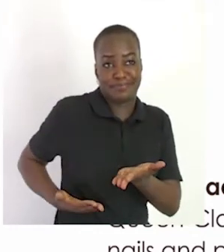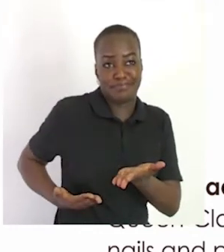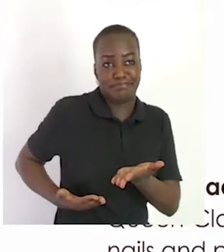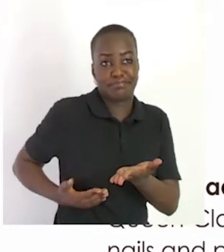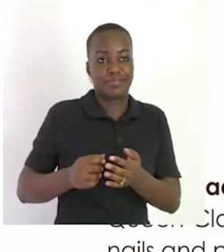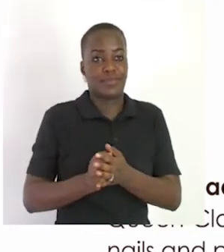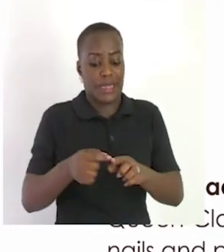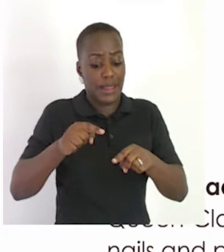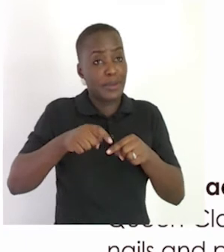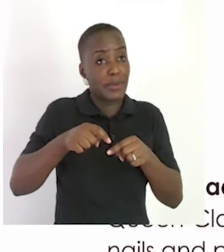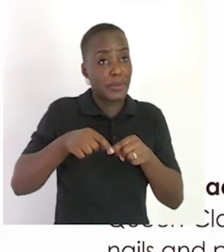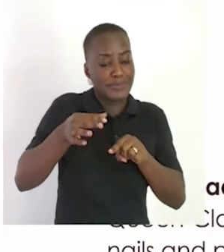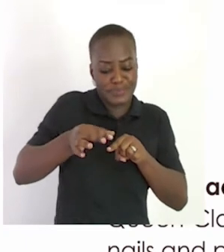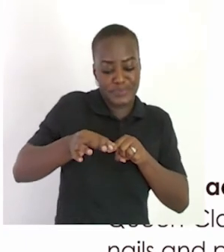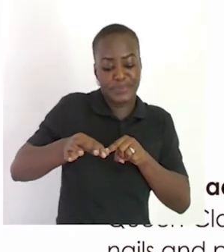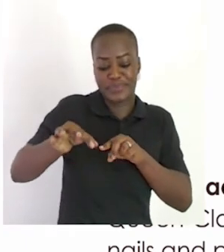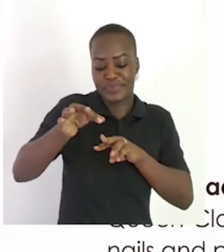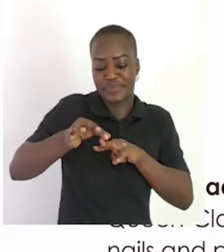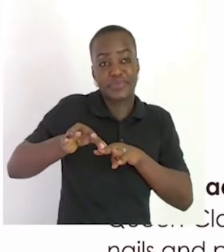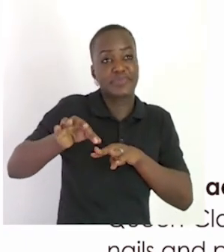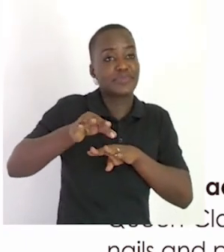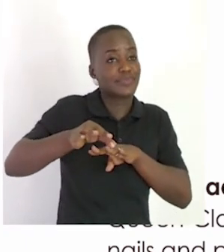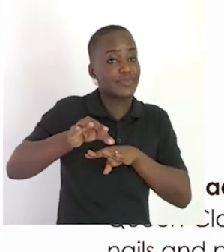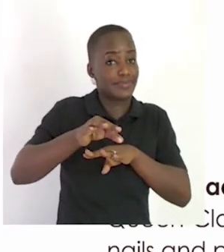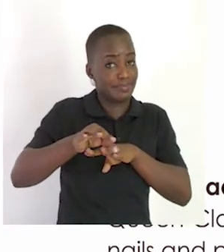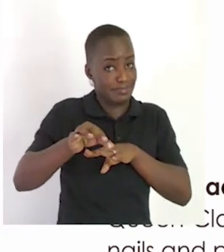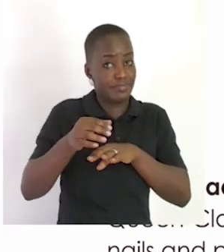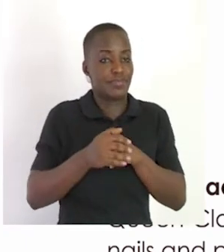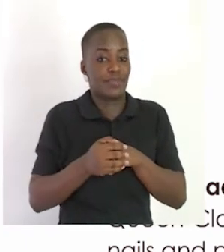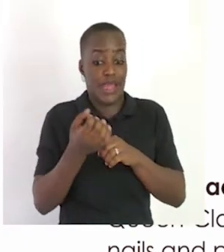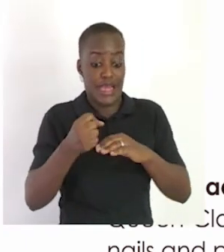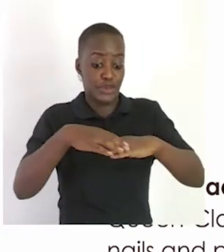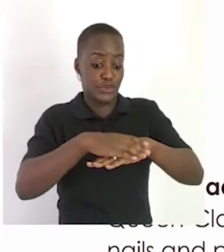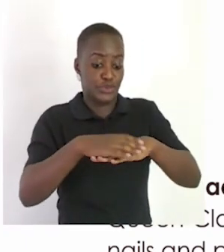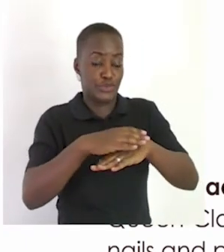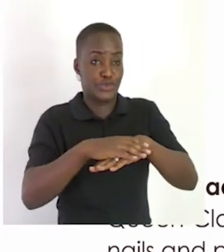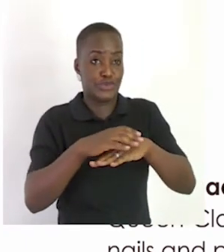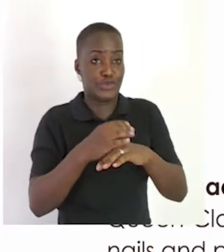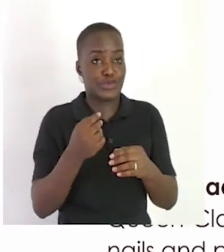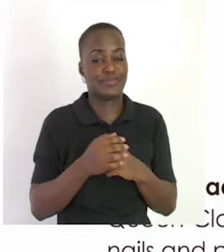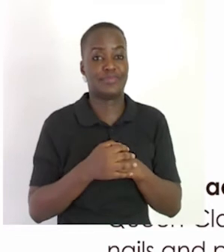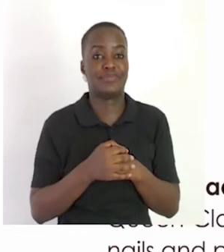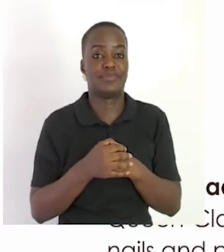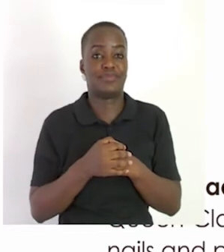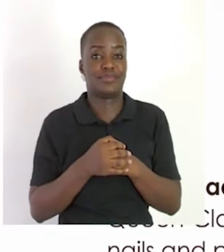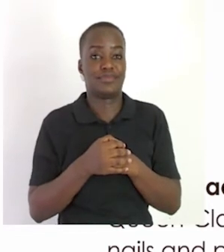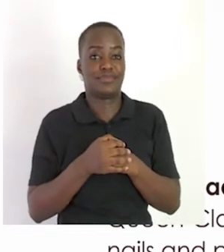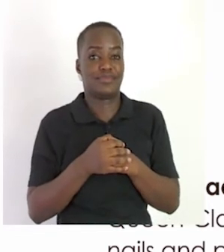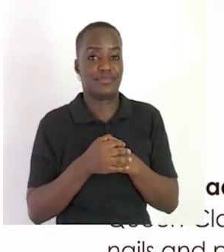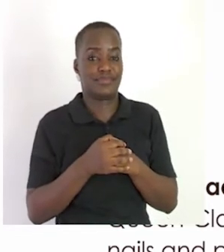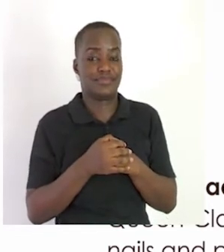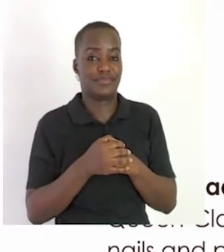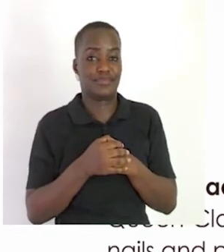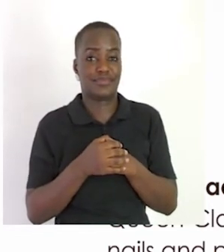she paints her nails and puts on her pair of flat